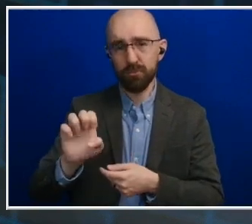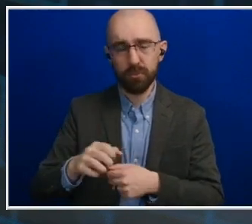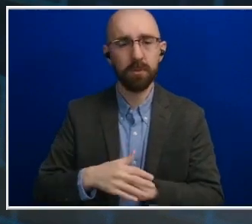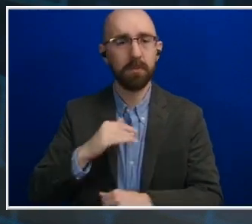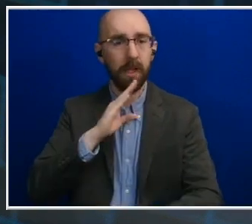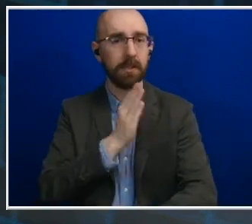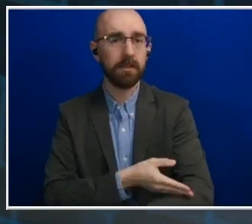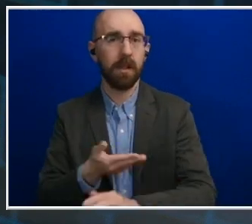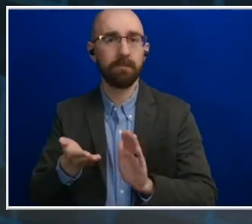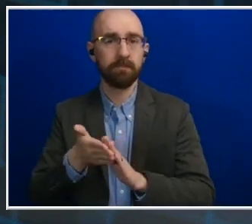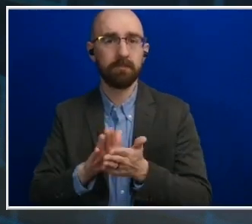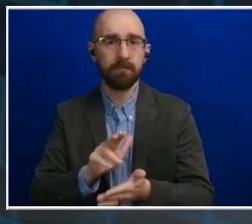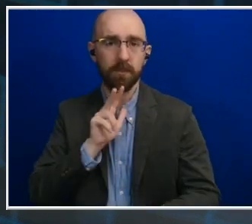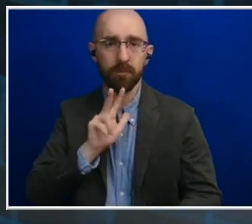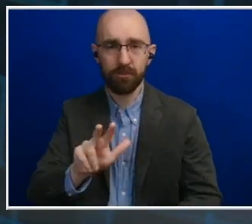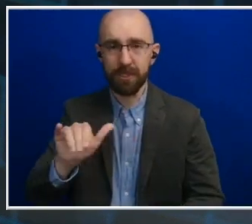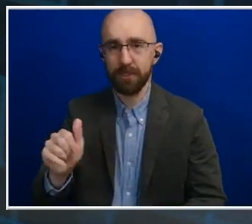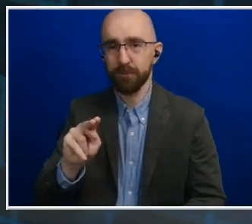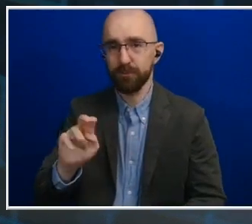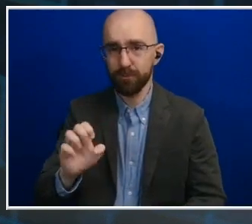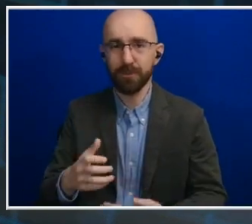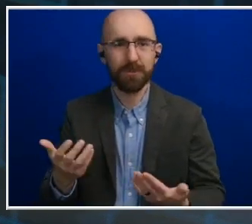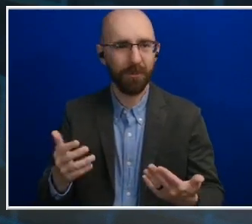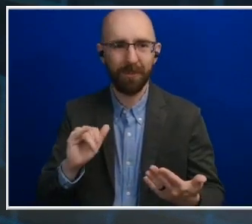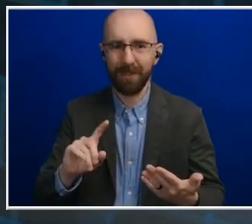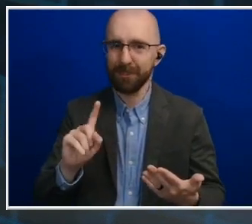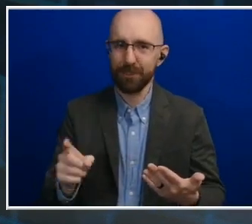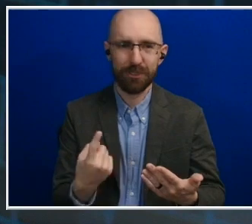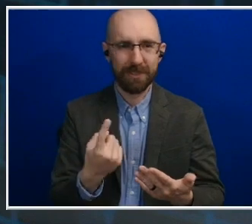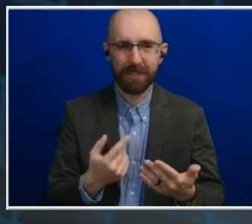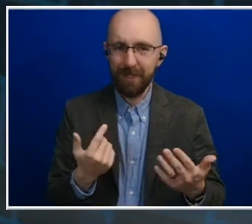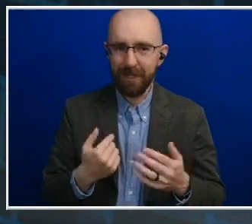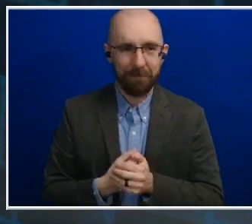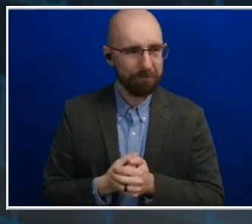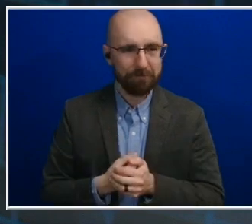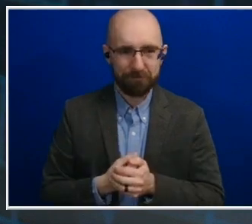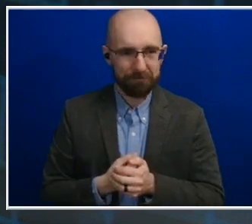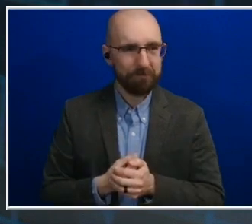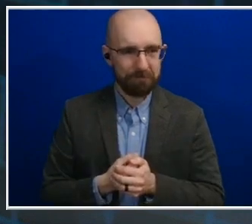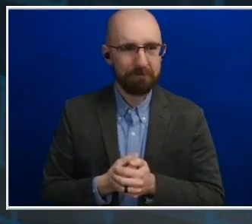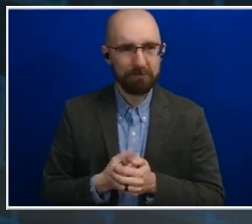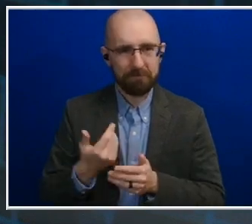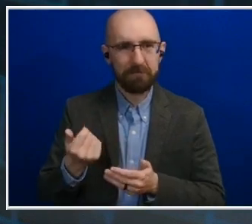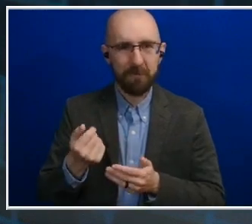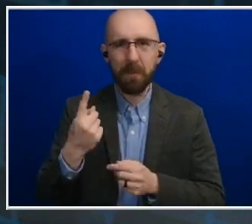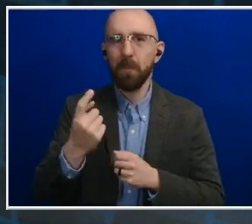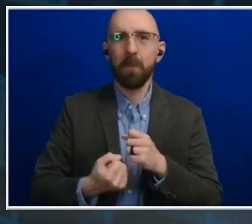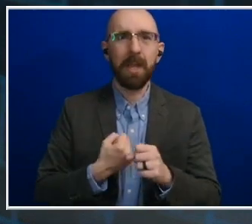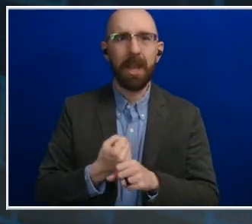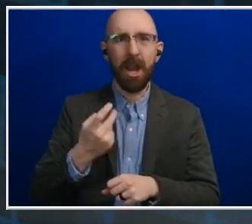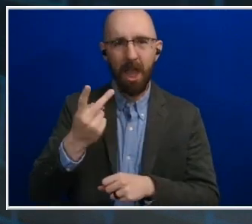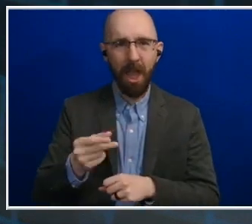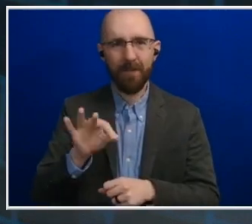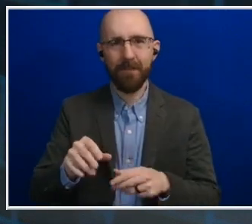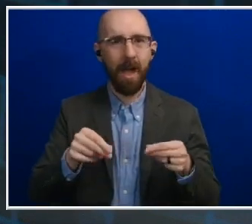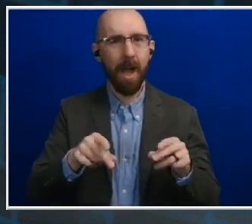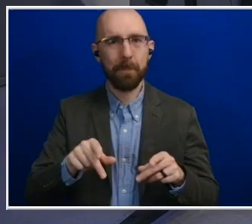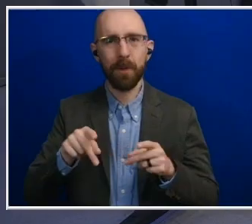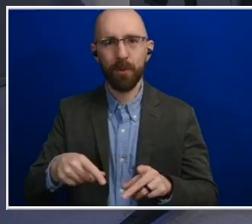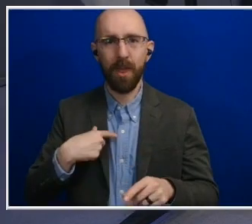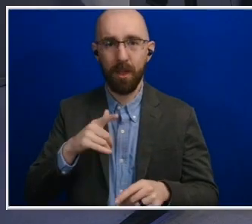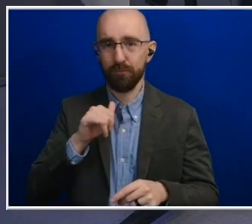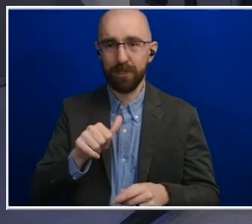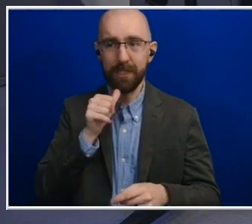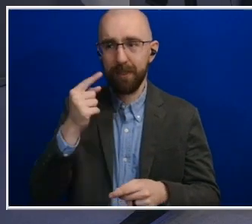June. So it's just been a year and a half of opportunities that I really didn't think I was going to get. You